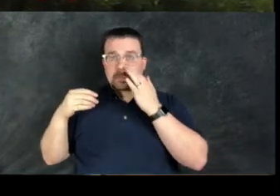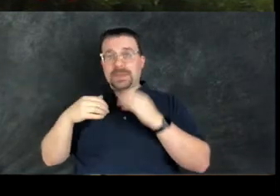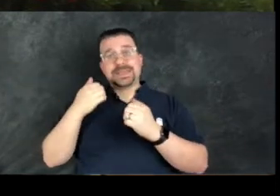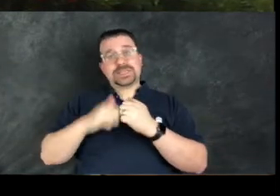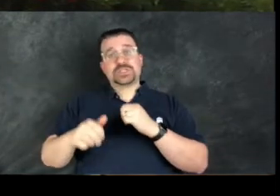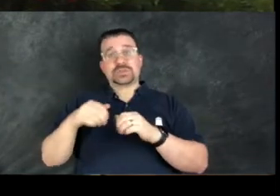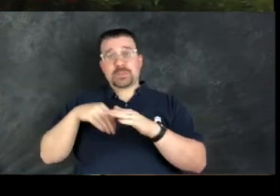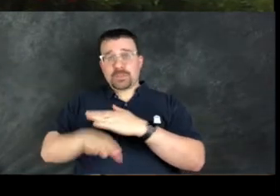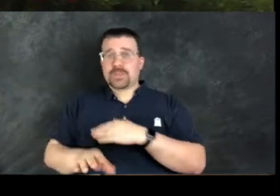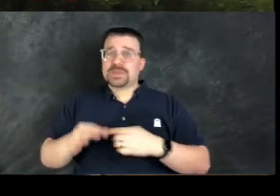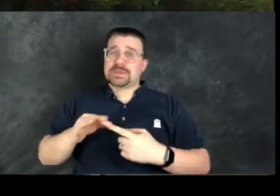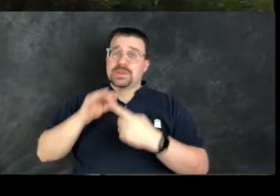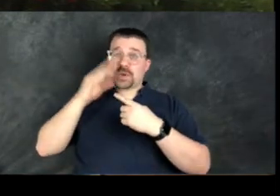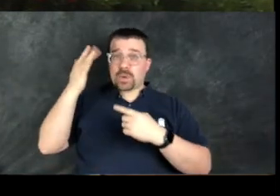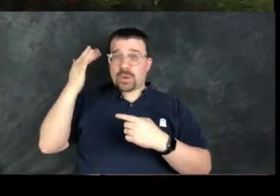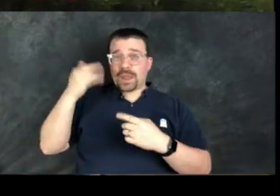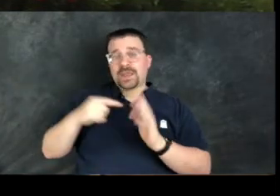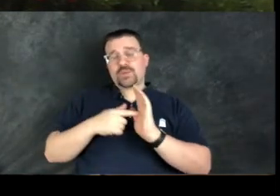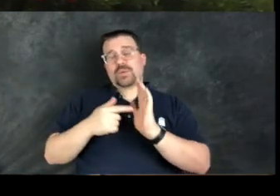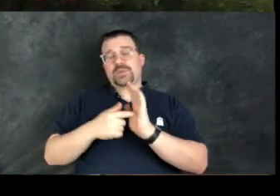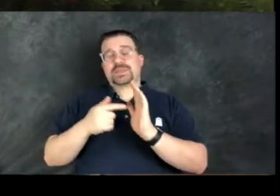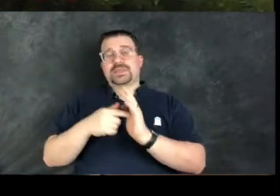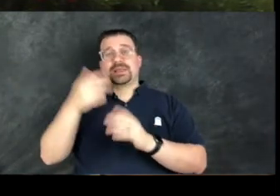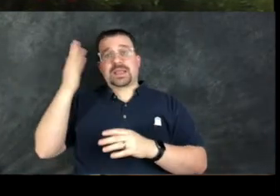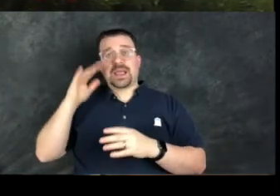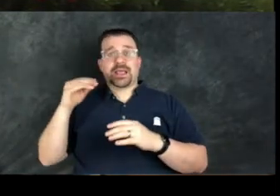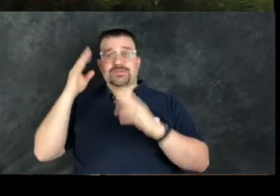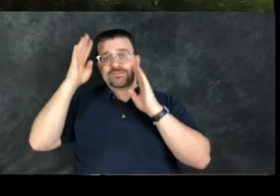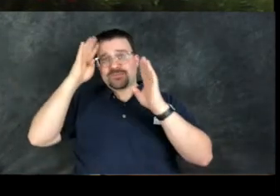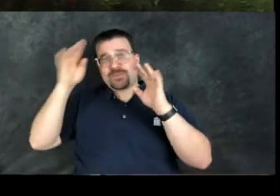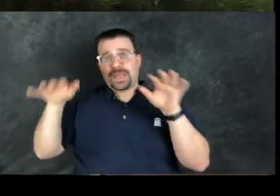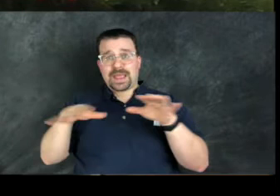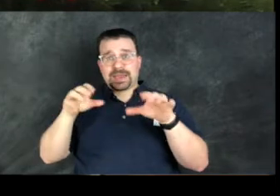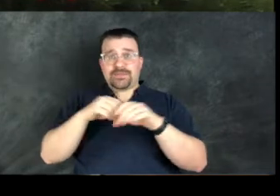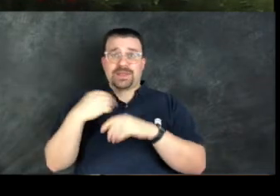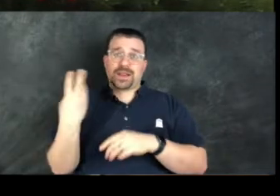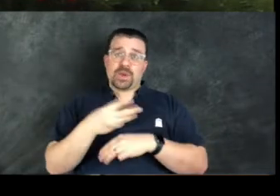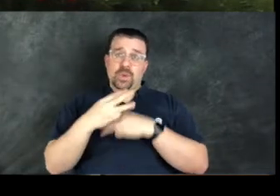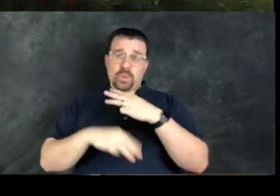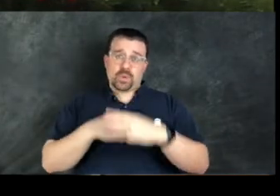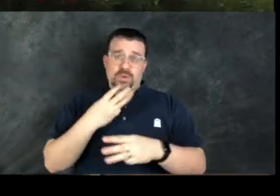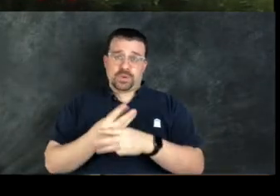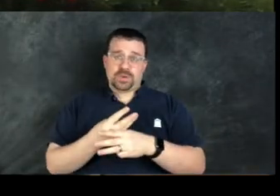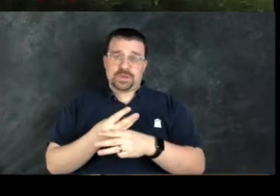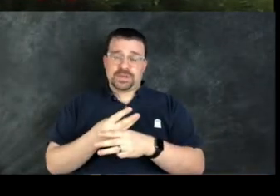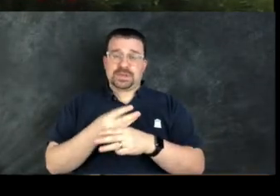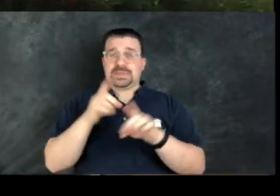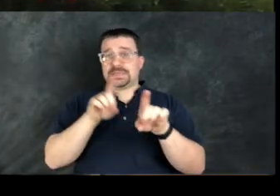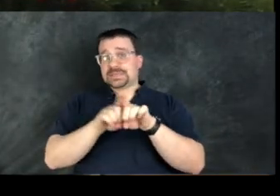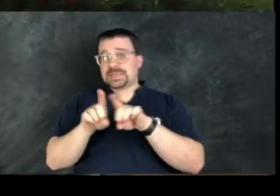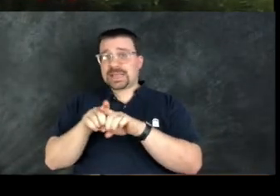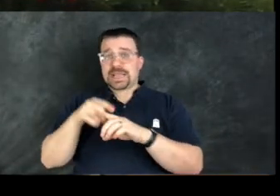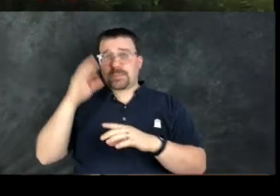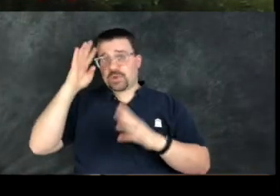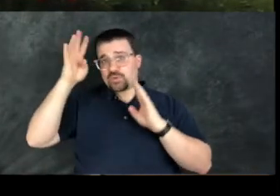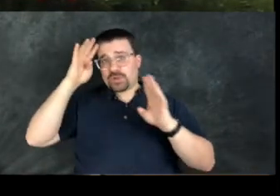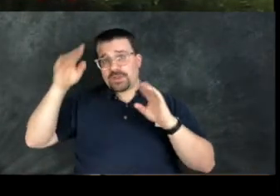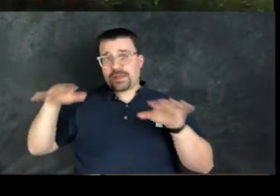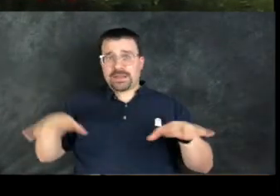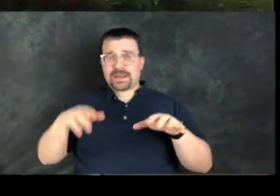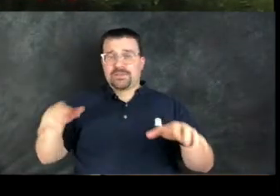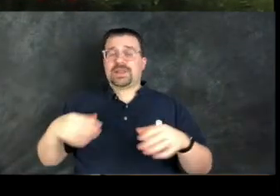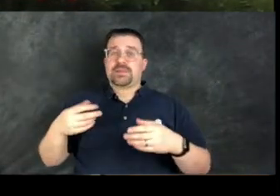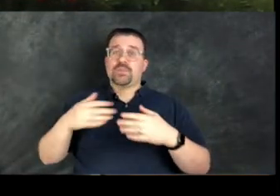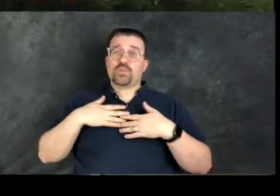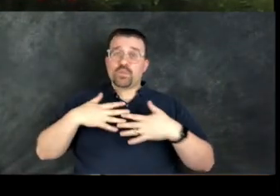it represents God's creative activity in our world. The same creative activity that breathed life into